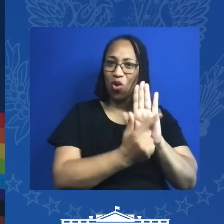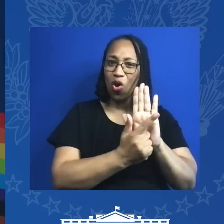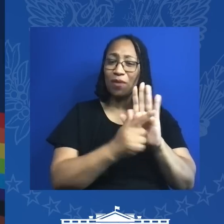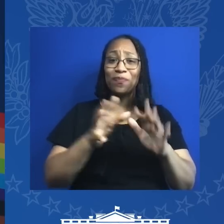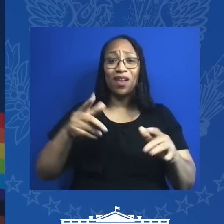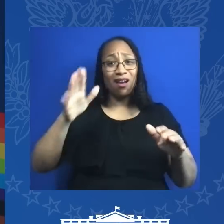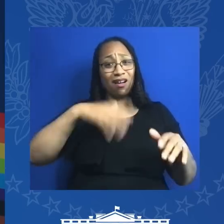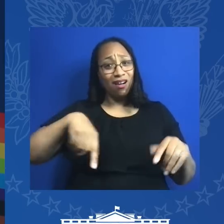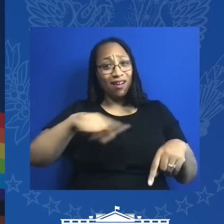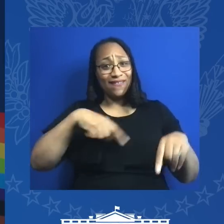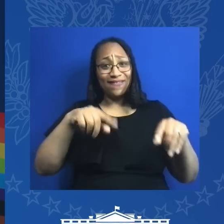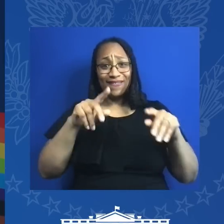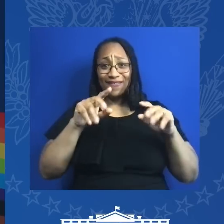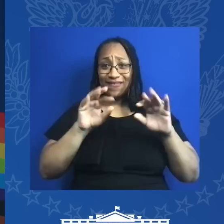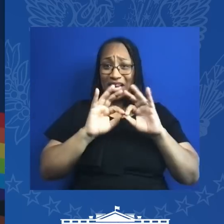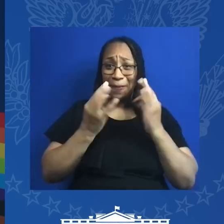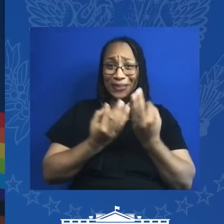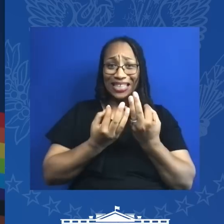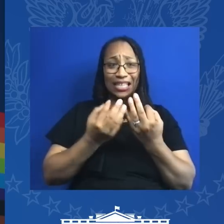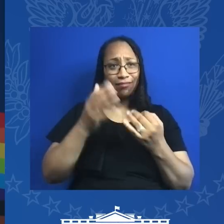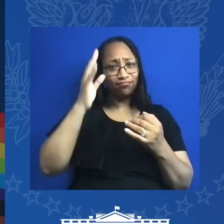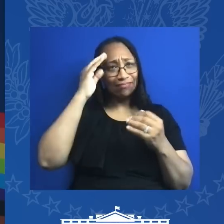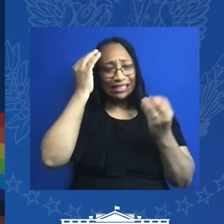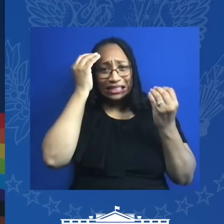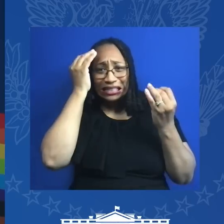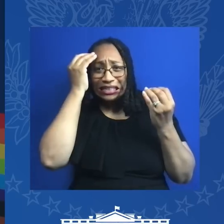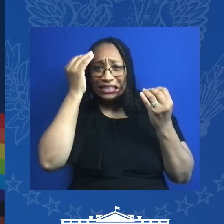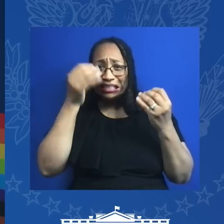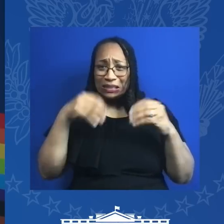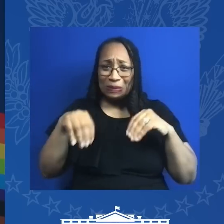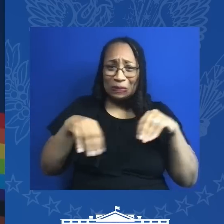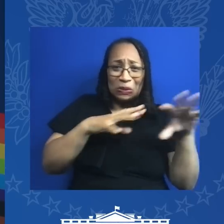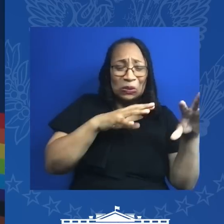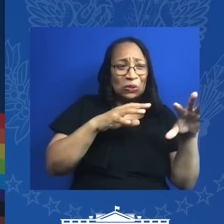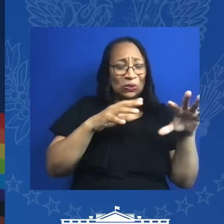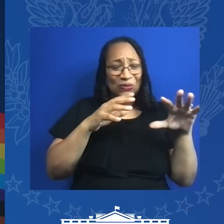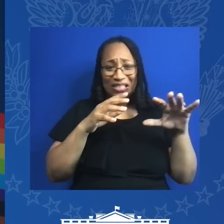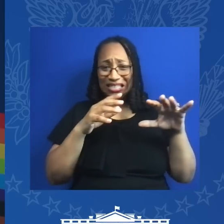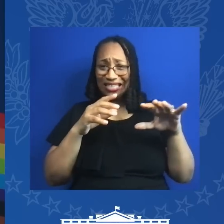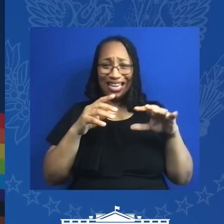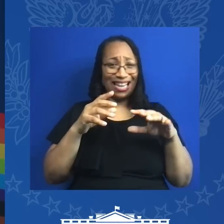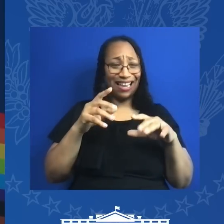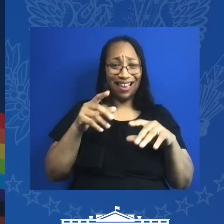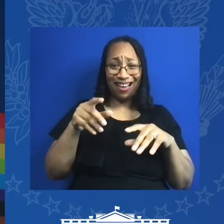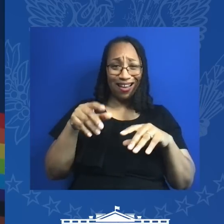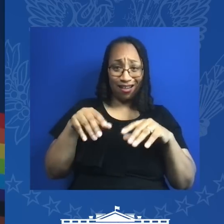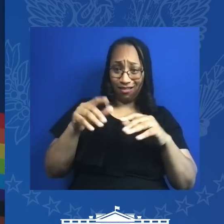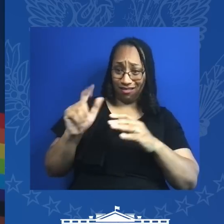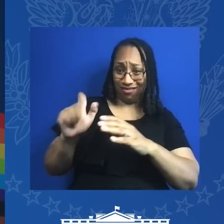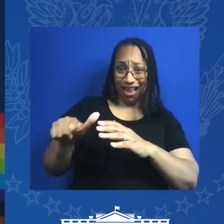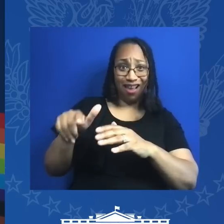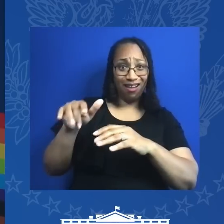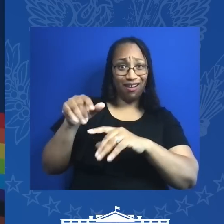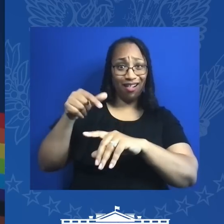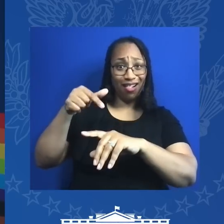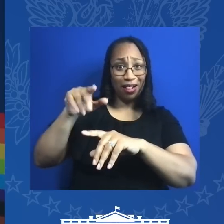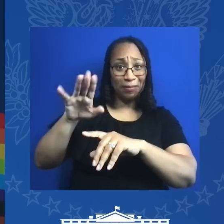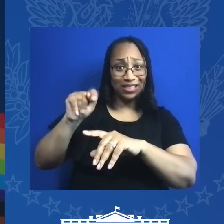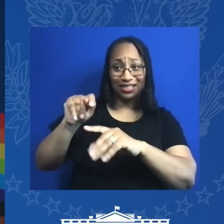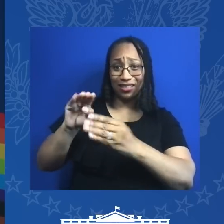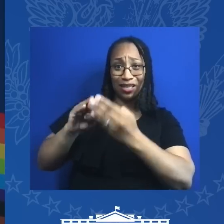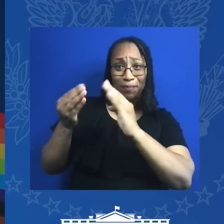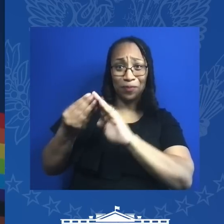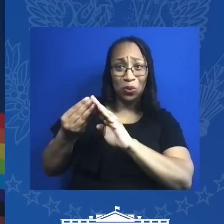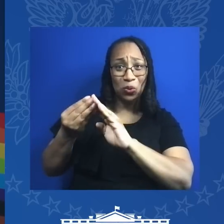from dangerous anti-LGBTQ laws, we have to act. We have to act as a nation. We need to push back against the hundreds